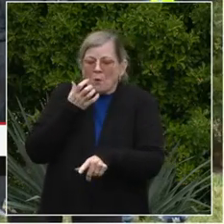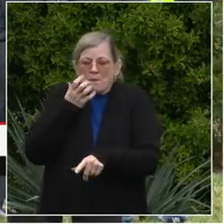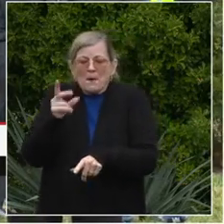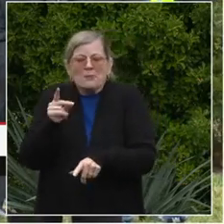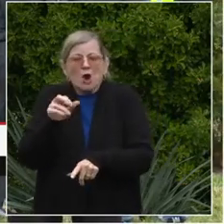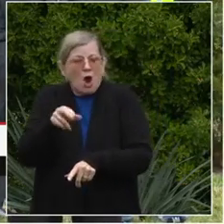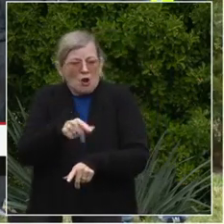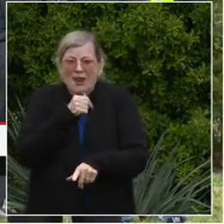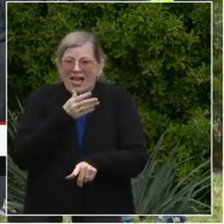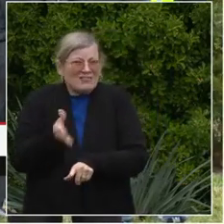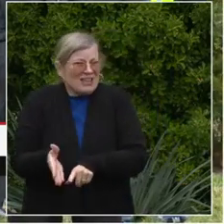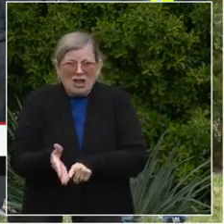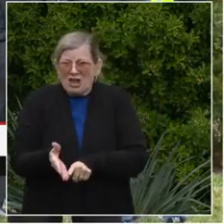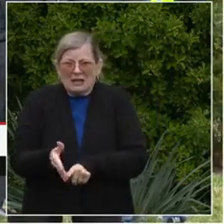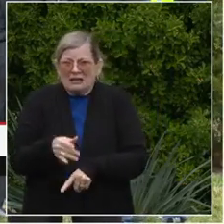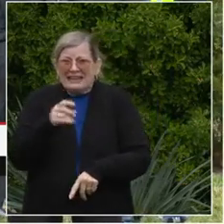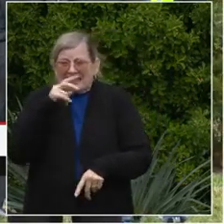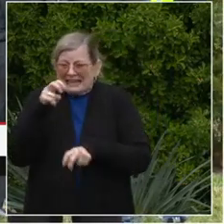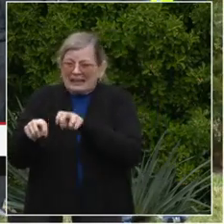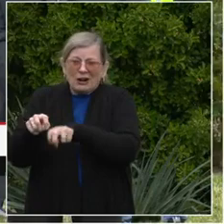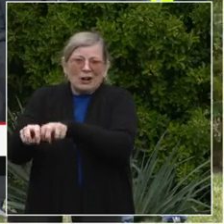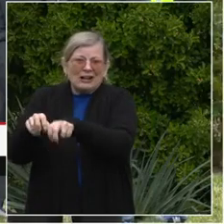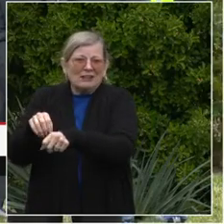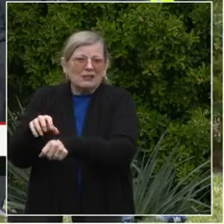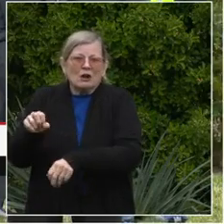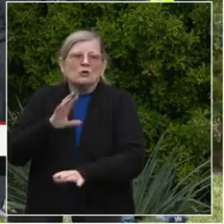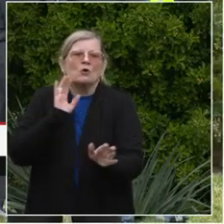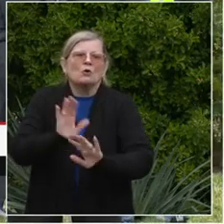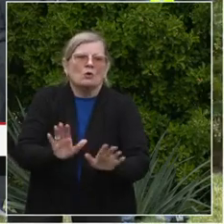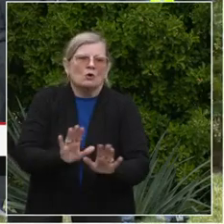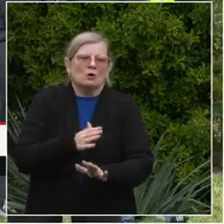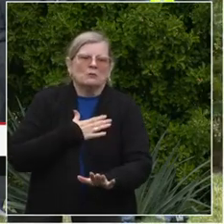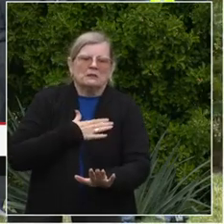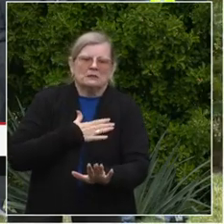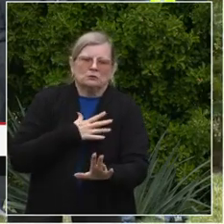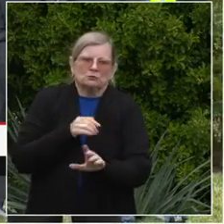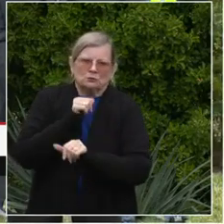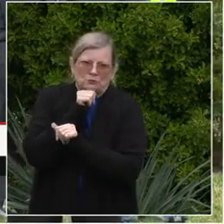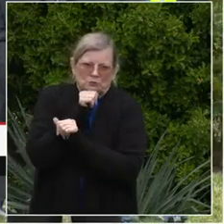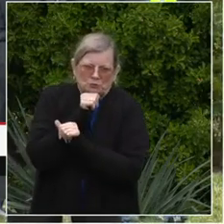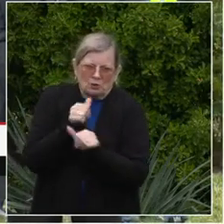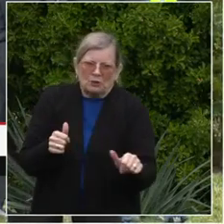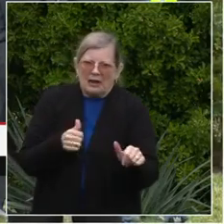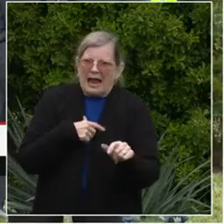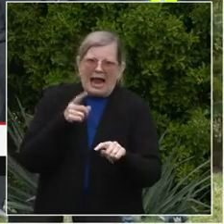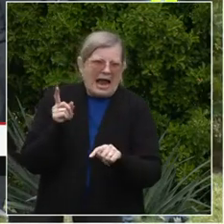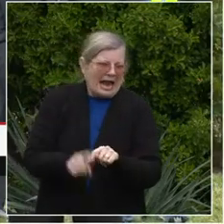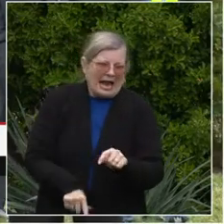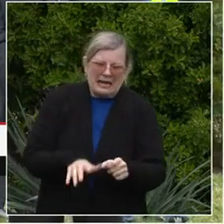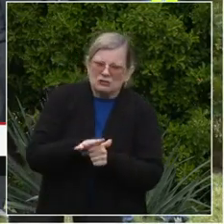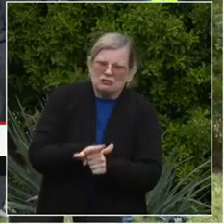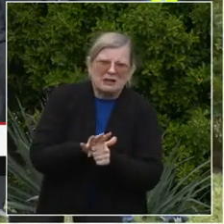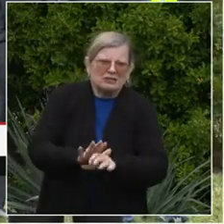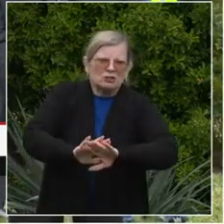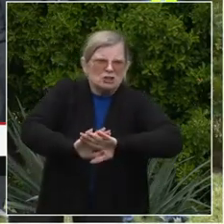car. That is a big no-no, and we cannot stress that enough. I tell you, I cringe. My heart cringes every time we hear about